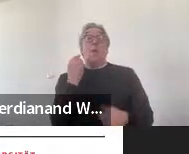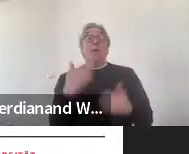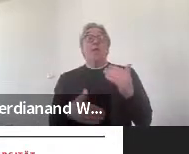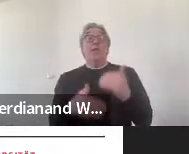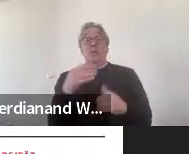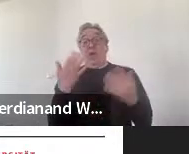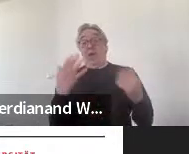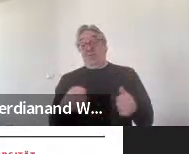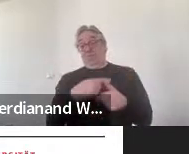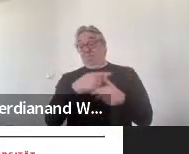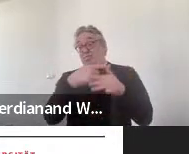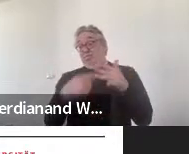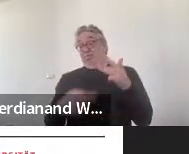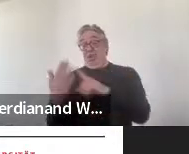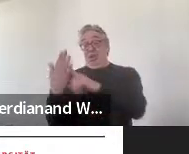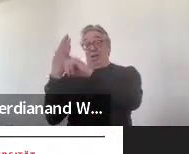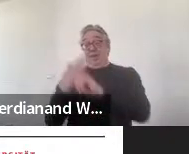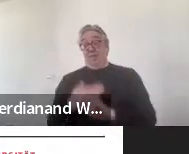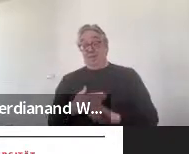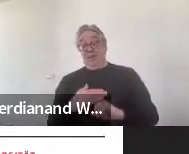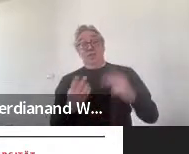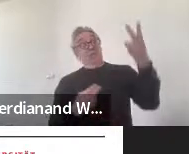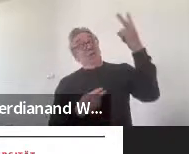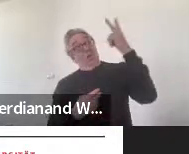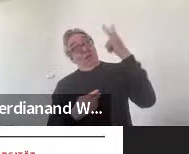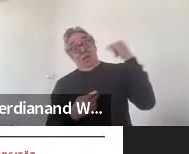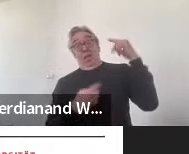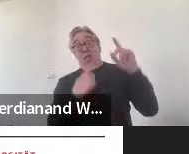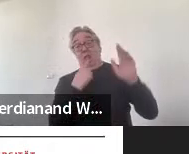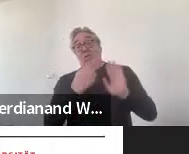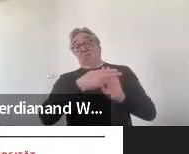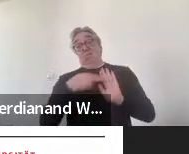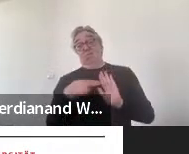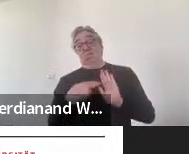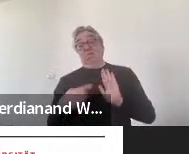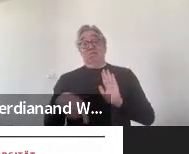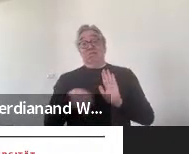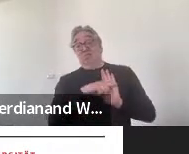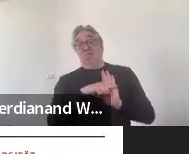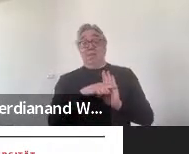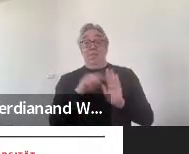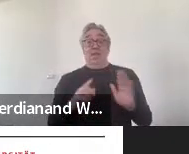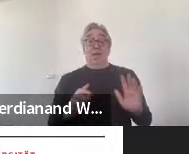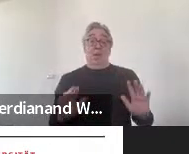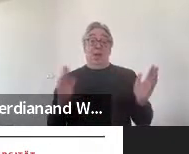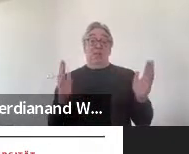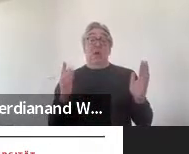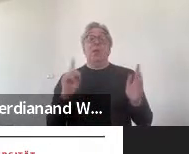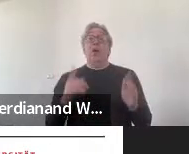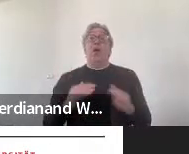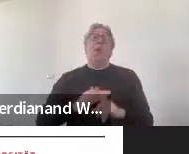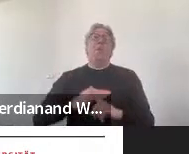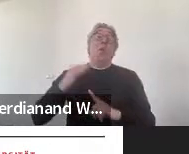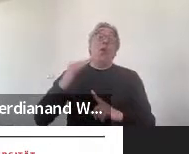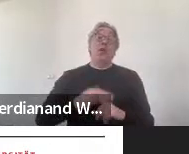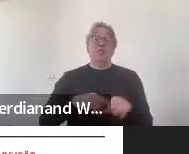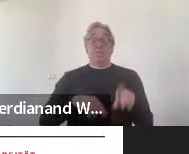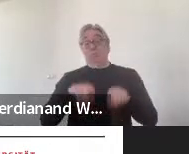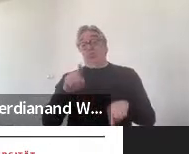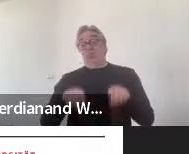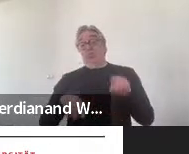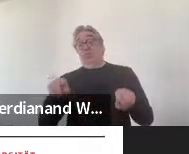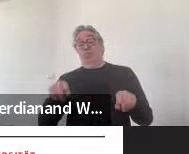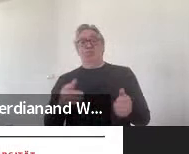instances of discrimination and stigmatization throughout their lives, and also on different scale. We see discrimination